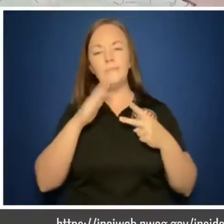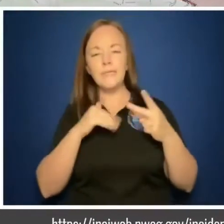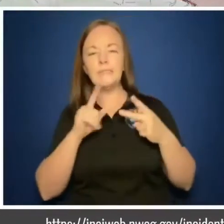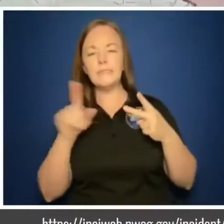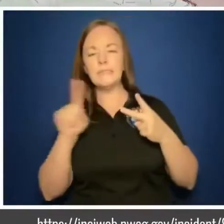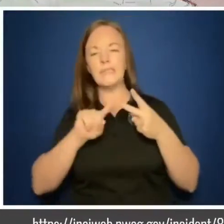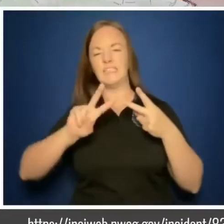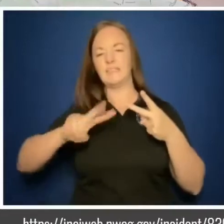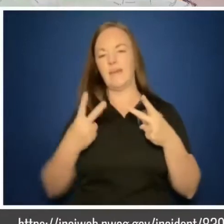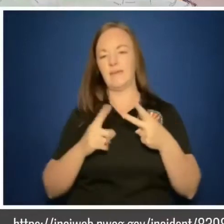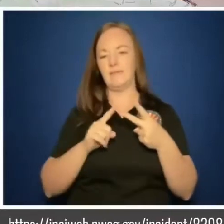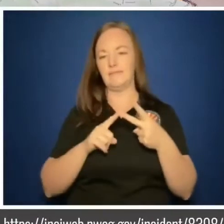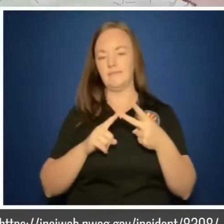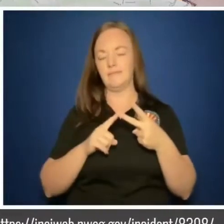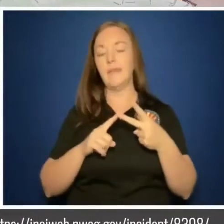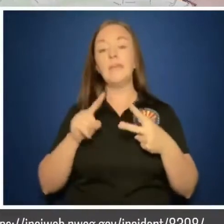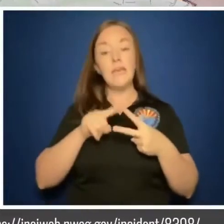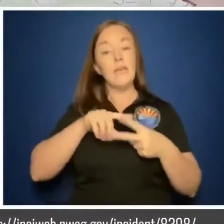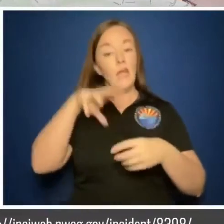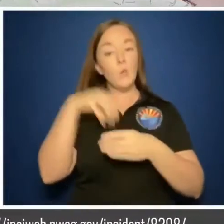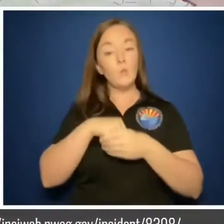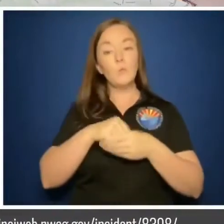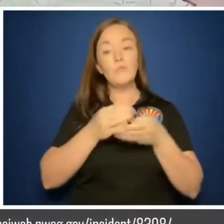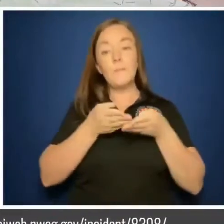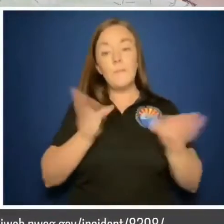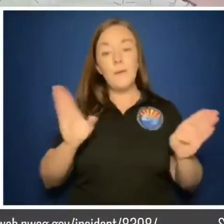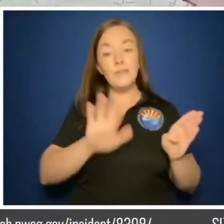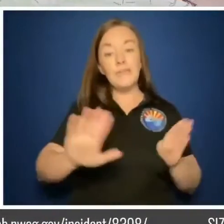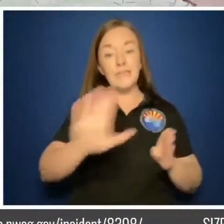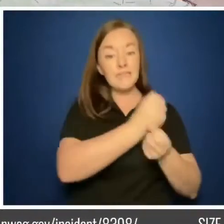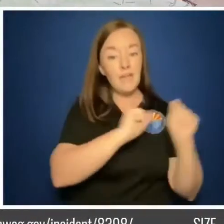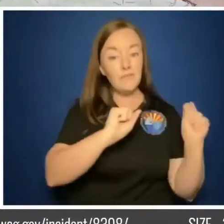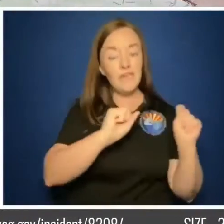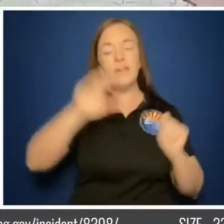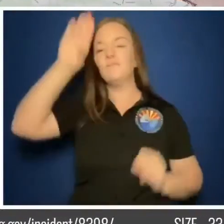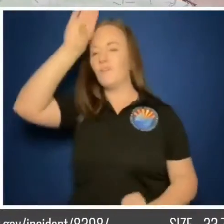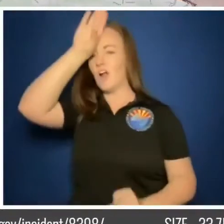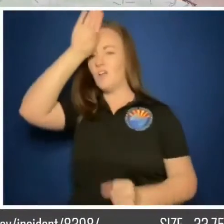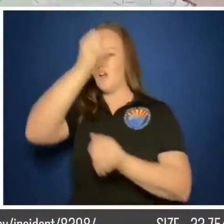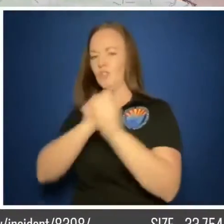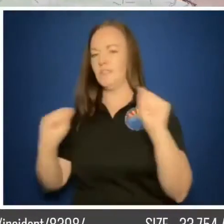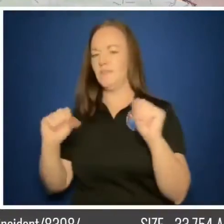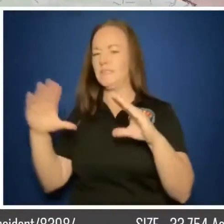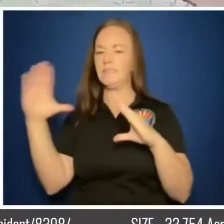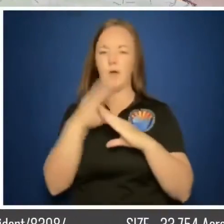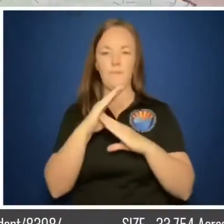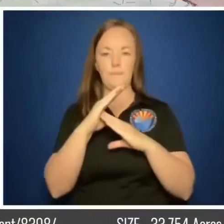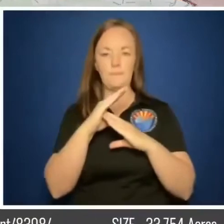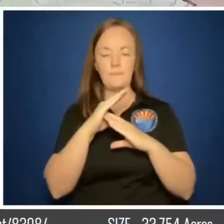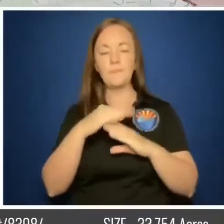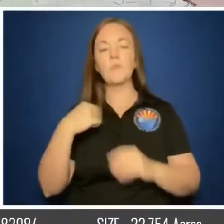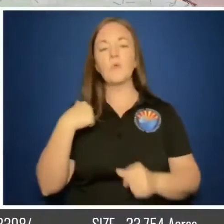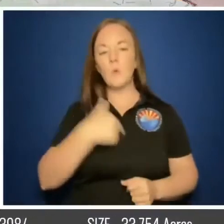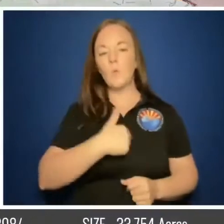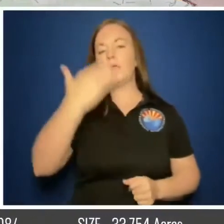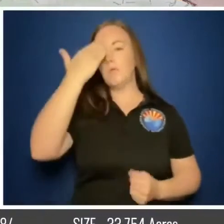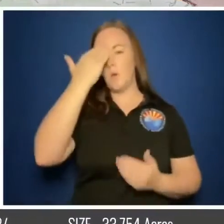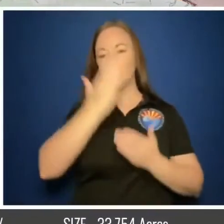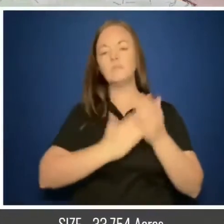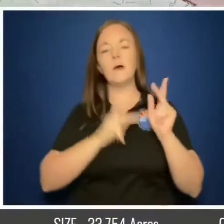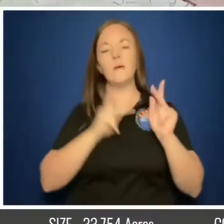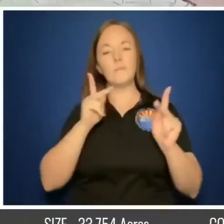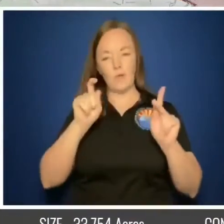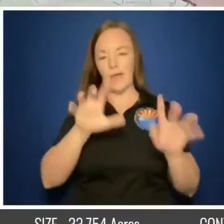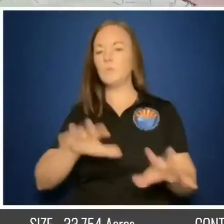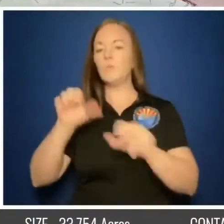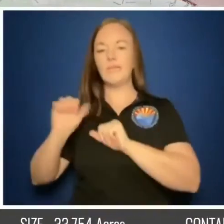and firefighter safety is our top priority. We know that we have folks that are evacuated from their homes, and